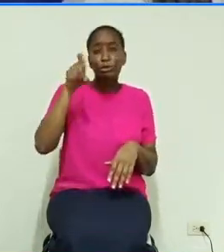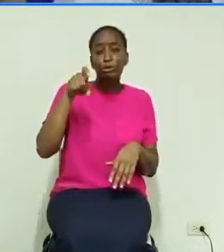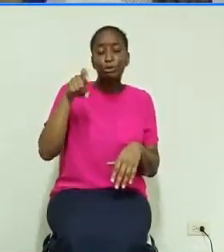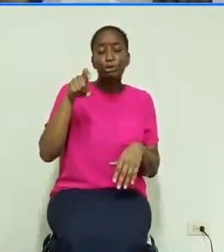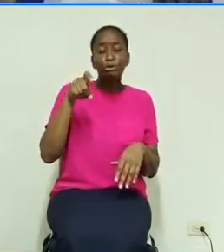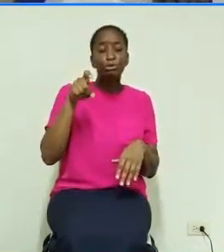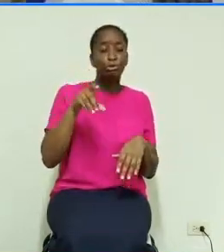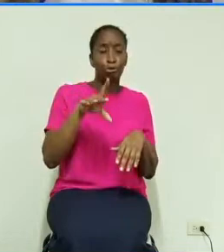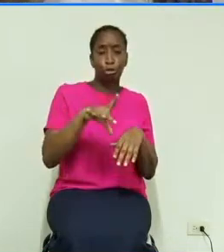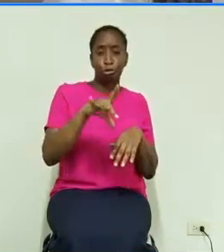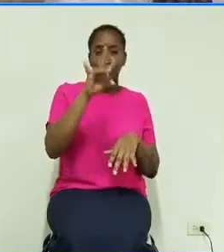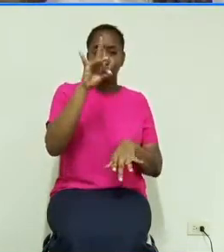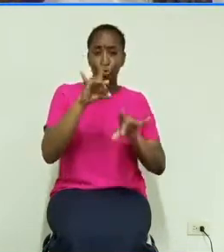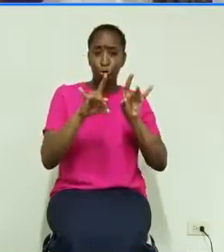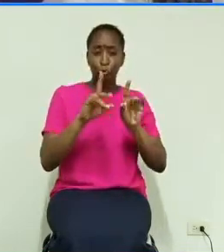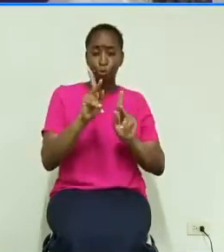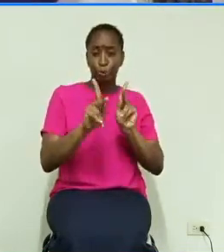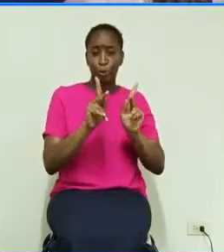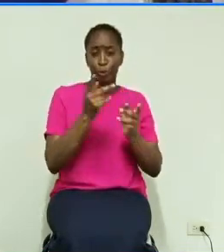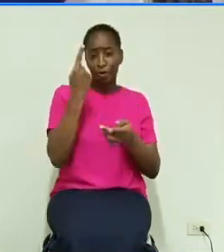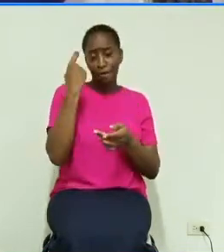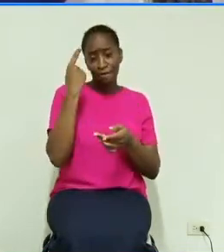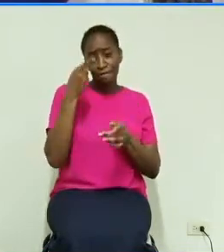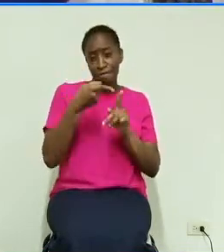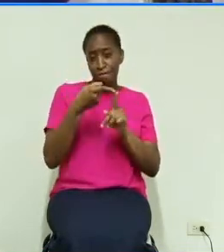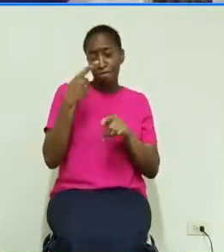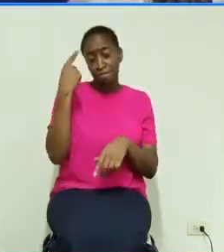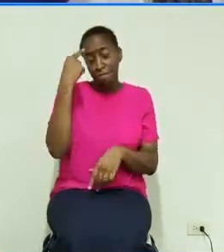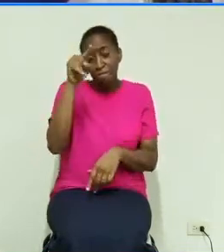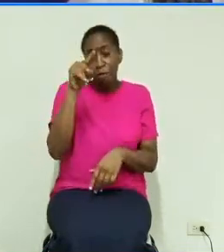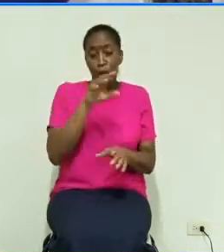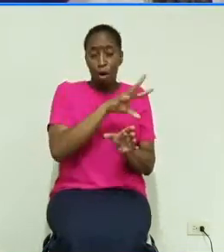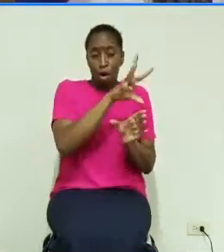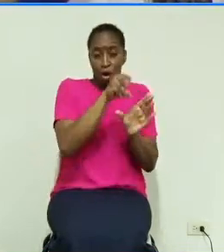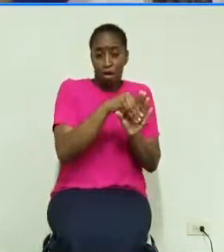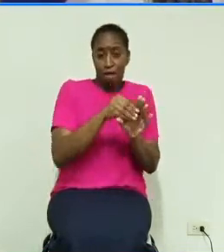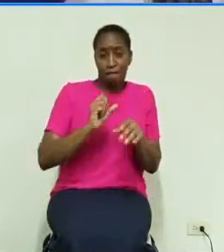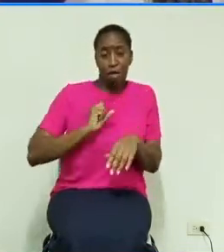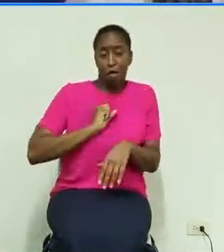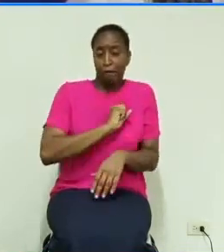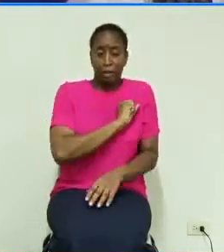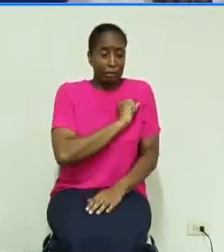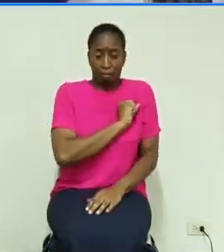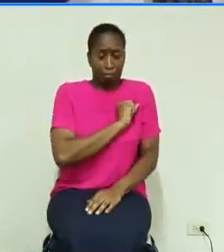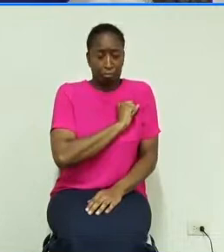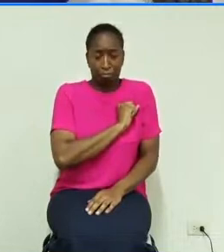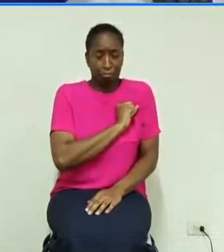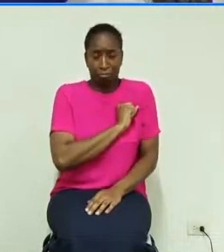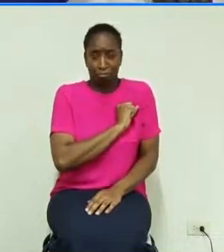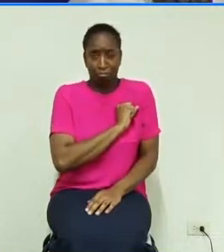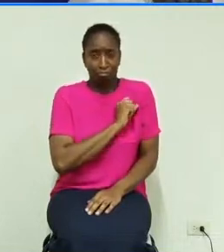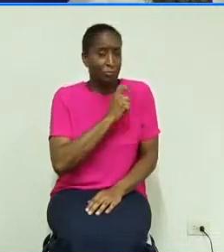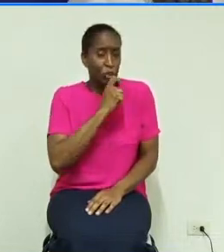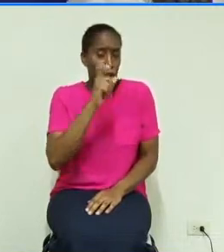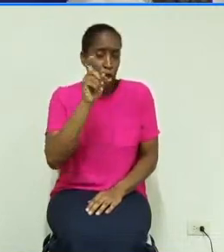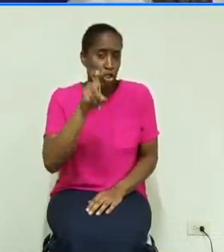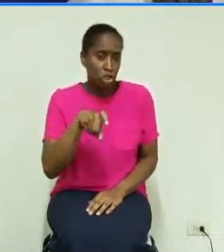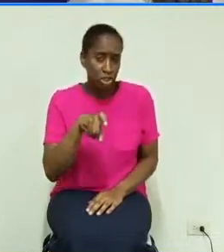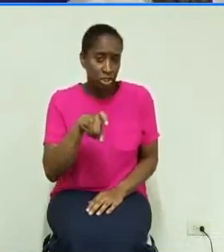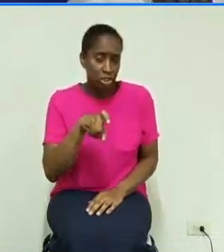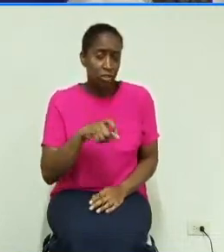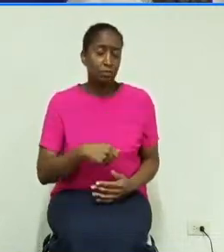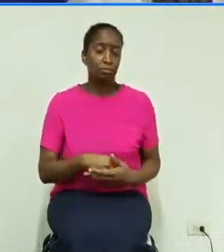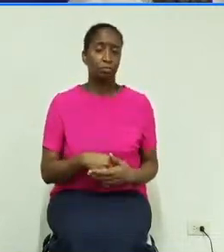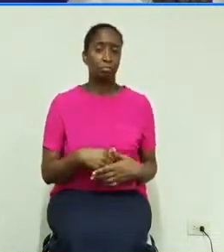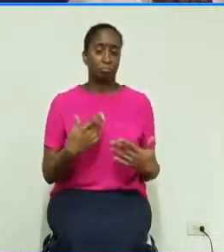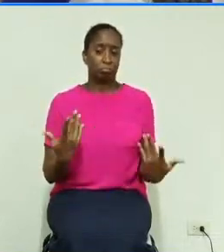express that view ask, I think, in innocence, a related question: does it play